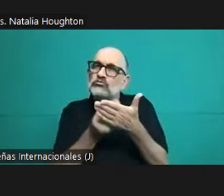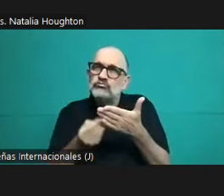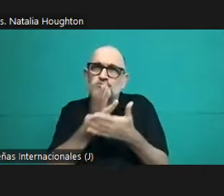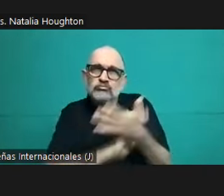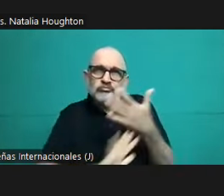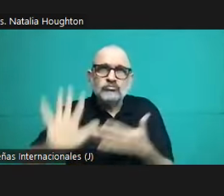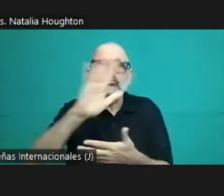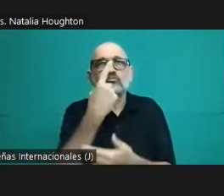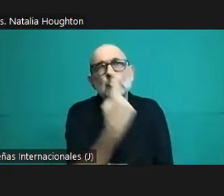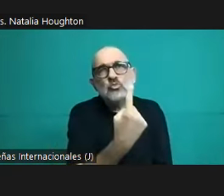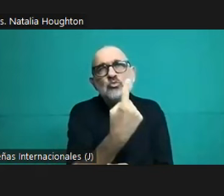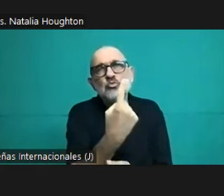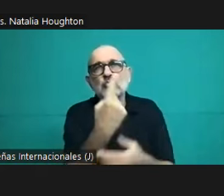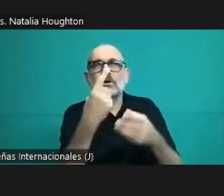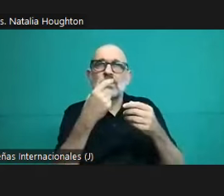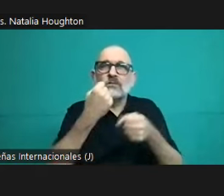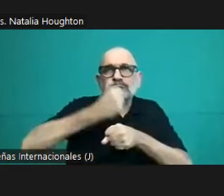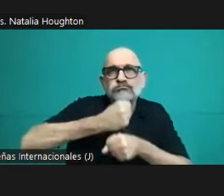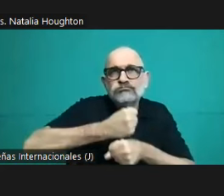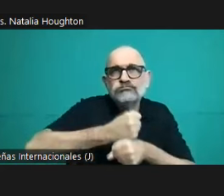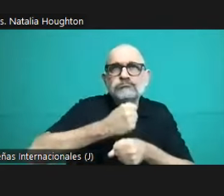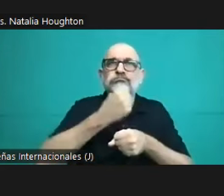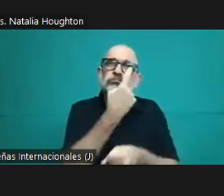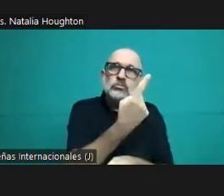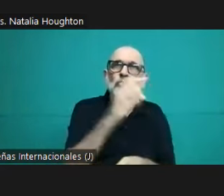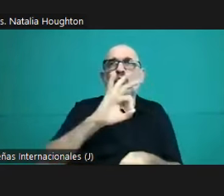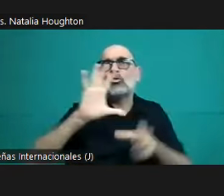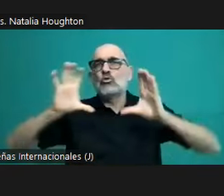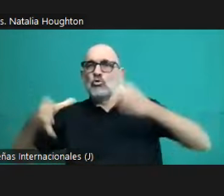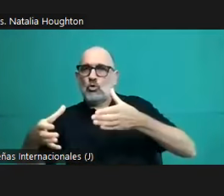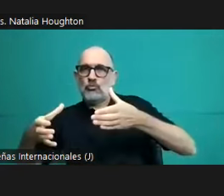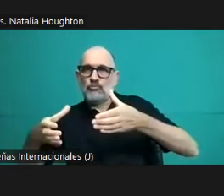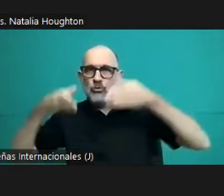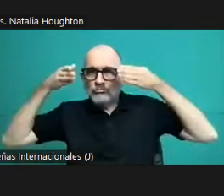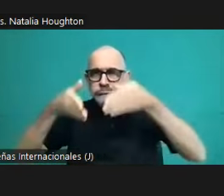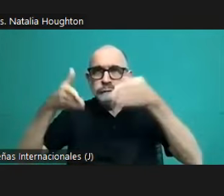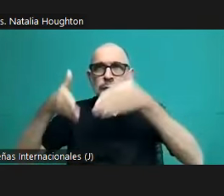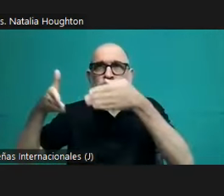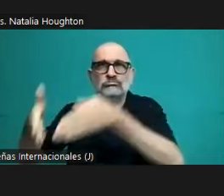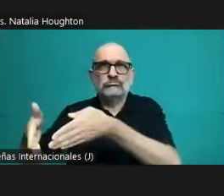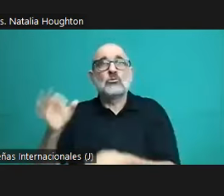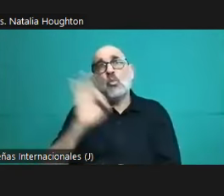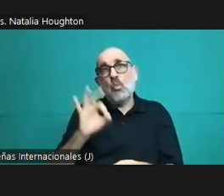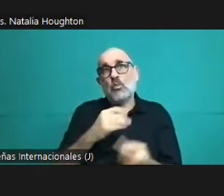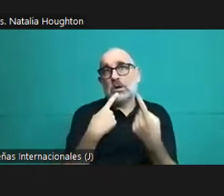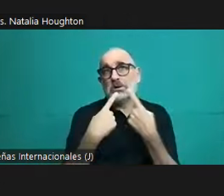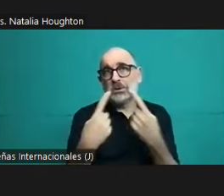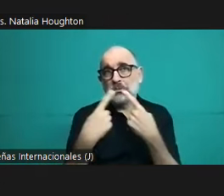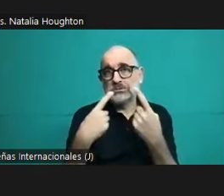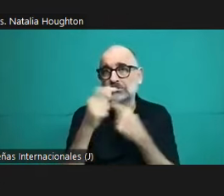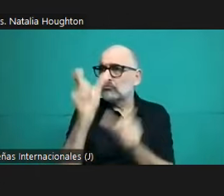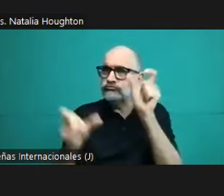including users, managers, decision makers, in order to complete an analysis